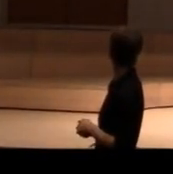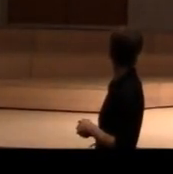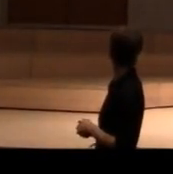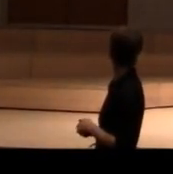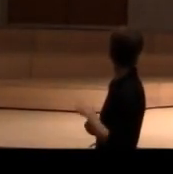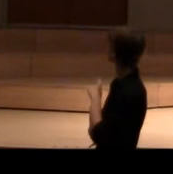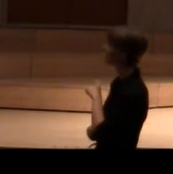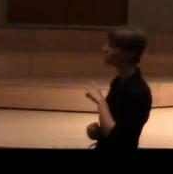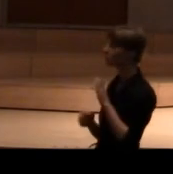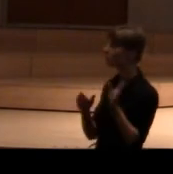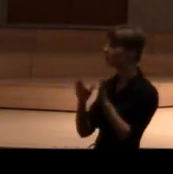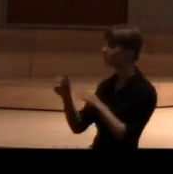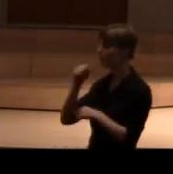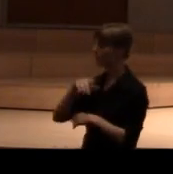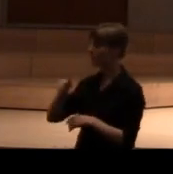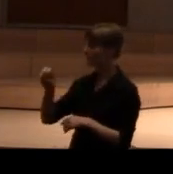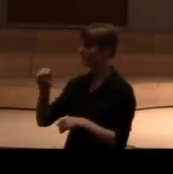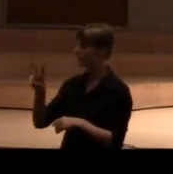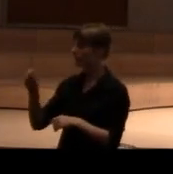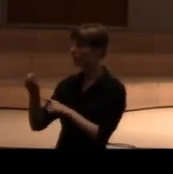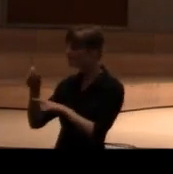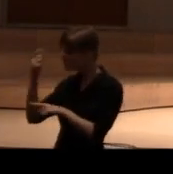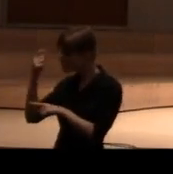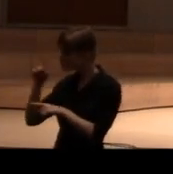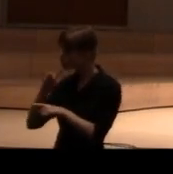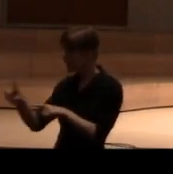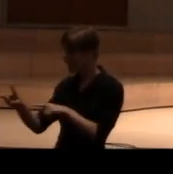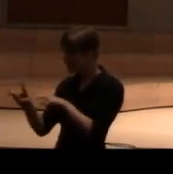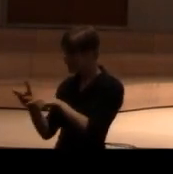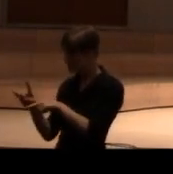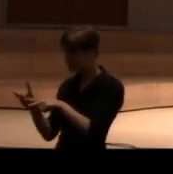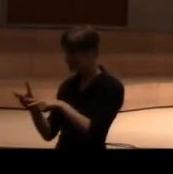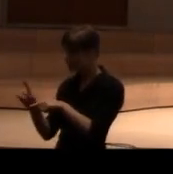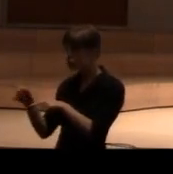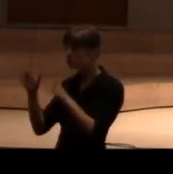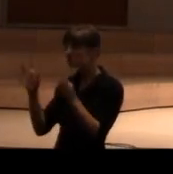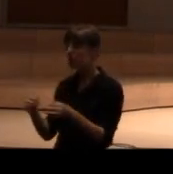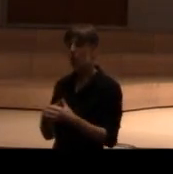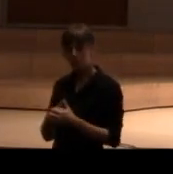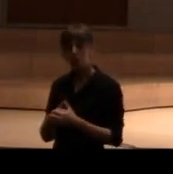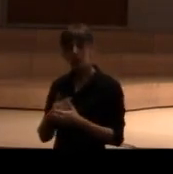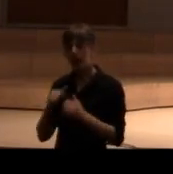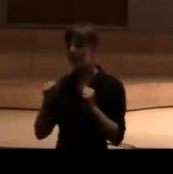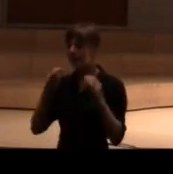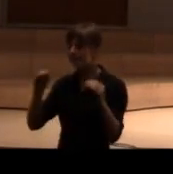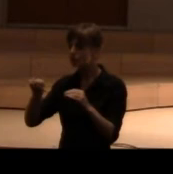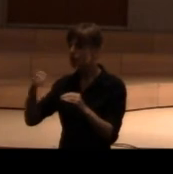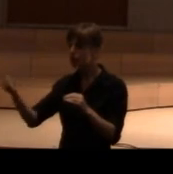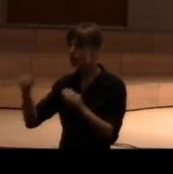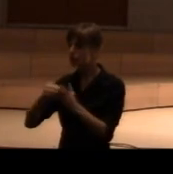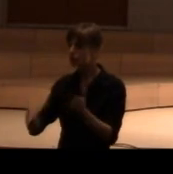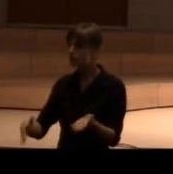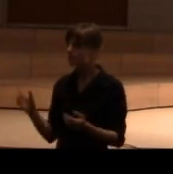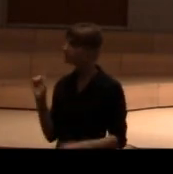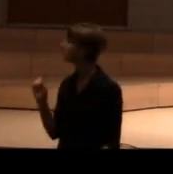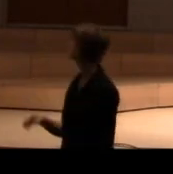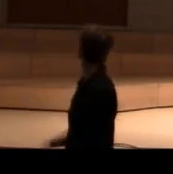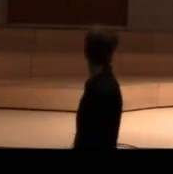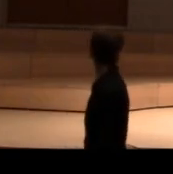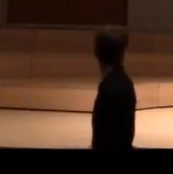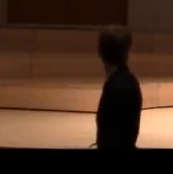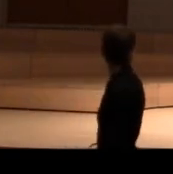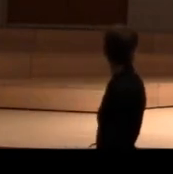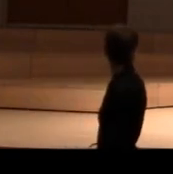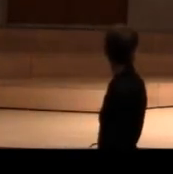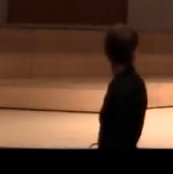of Eva's. And keep in mind that this is an 8-year-old girl who just decided, you know what, I can teach other students about writing. So now that we have our setting and